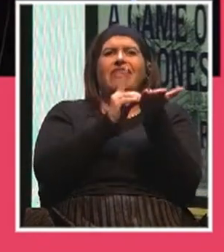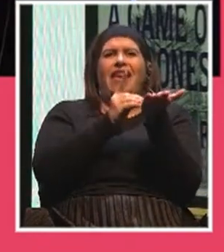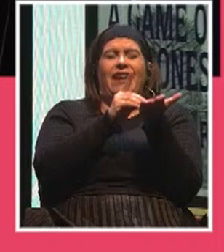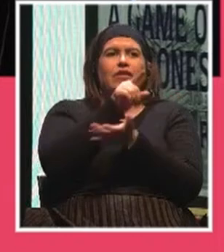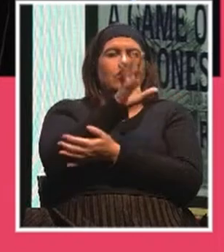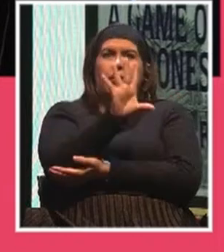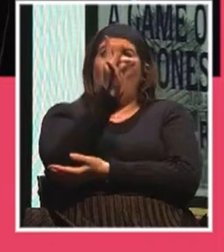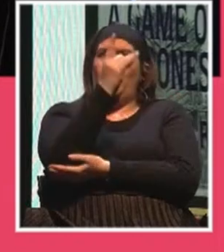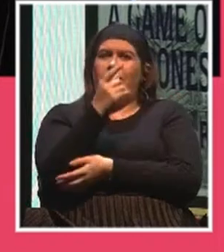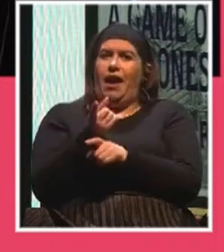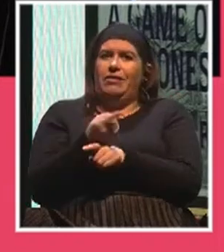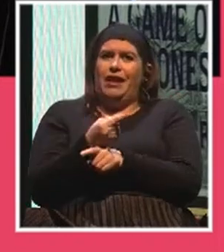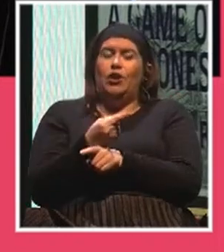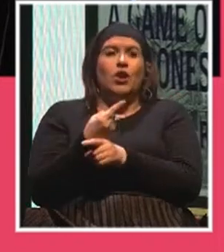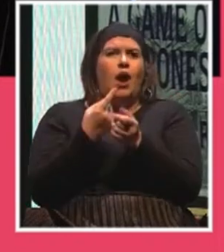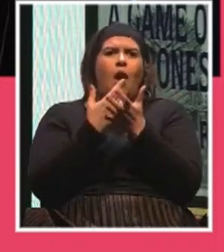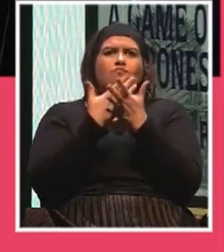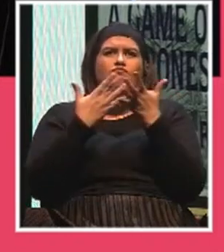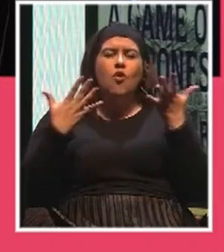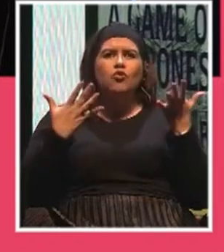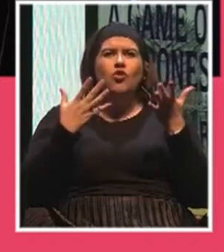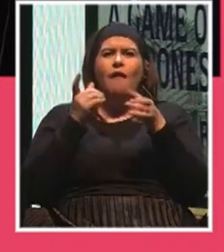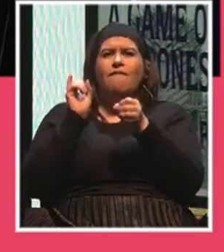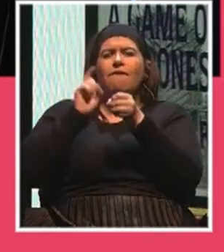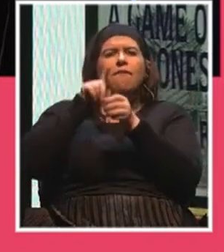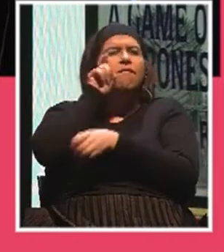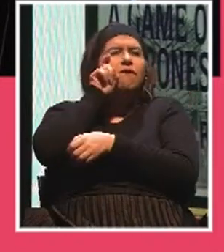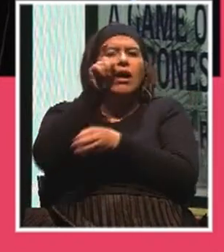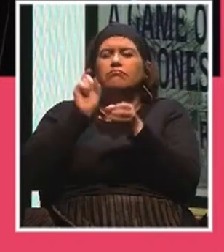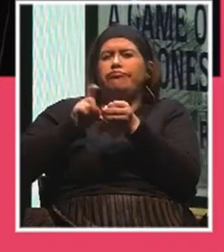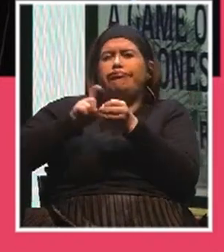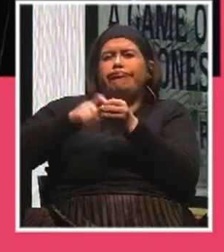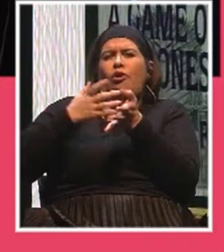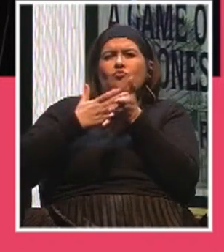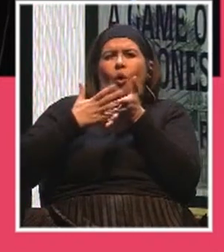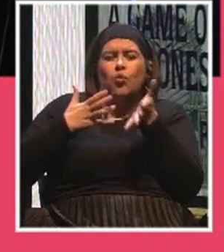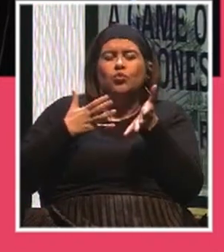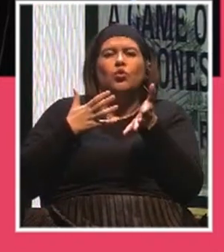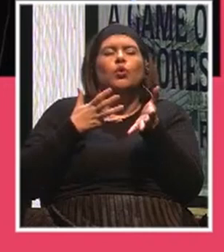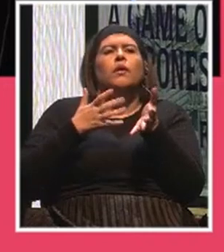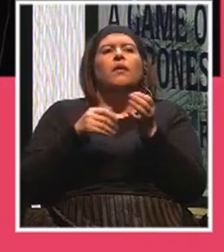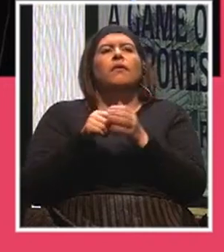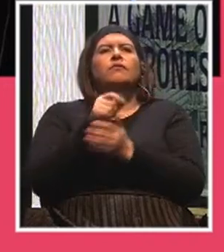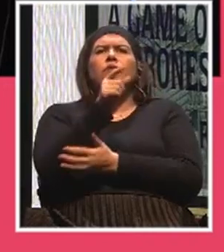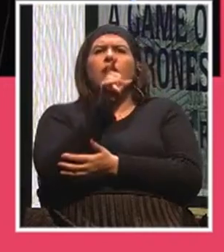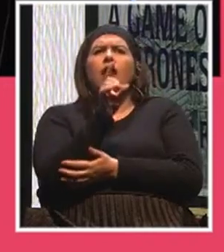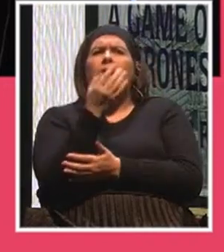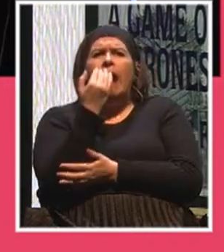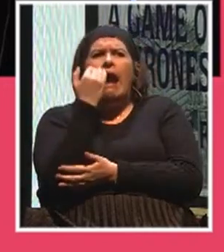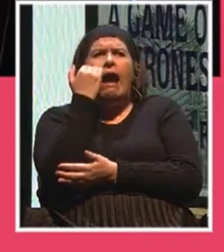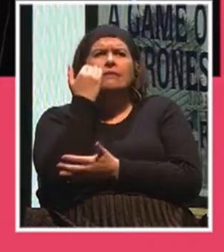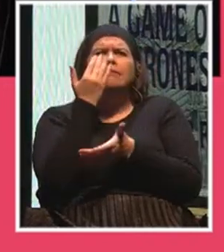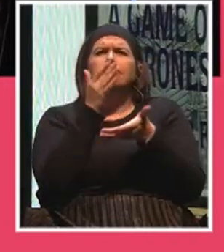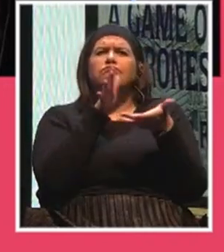fan art. People were, it wasn't quite at the point where people were getting married as like Game of Thrones characters yet. That came